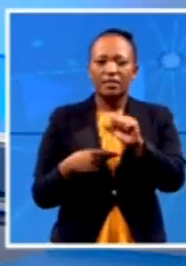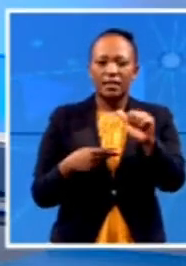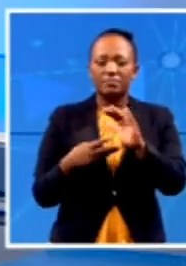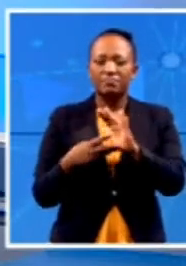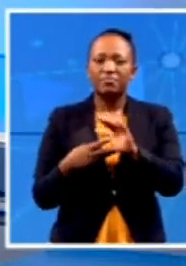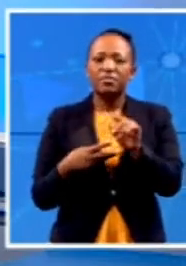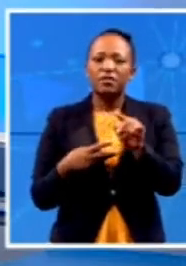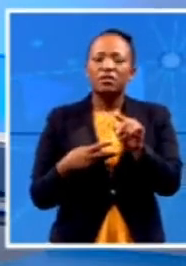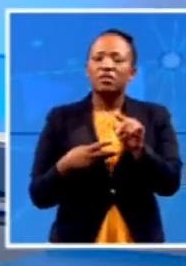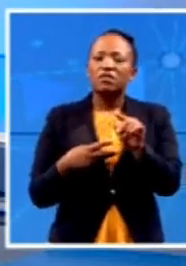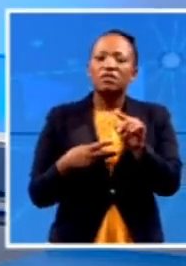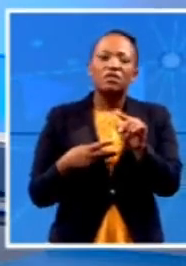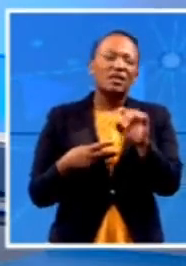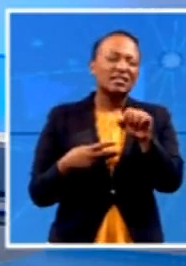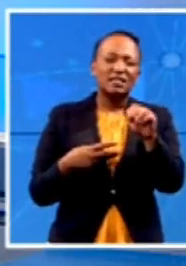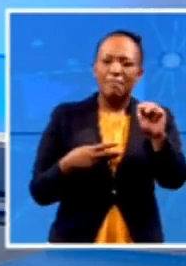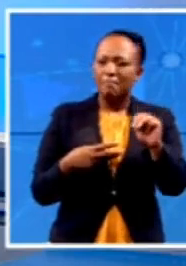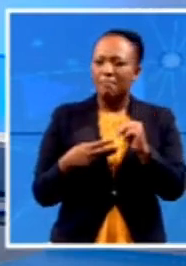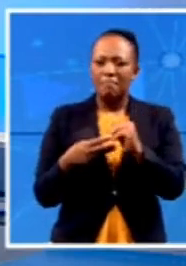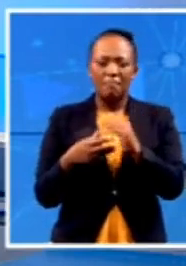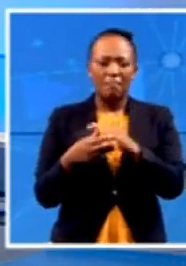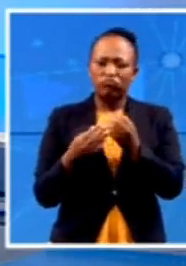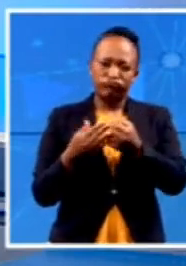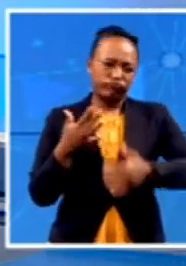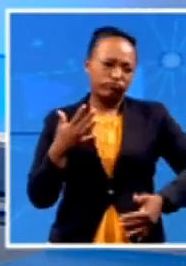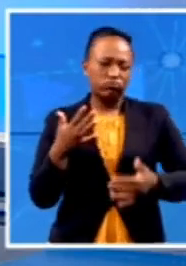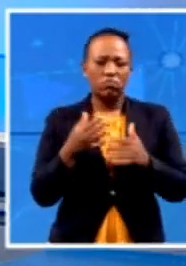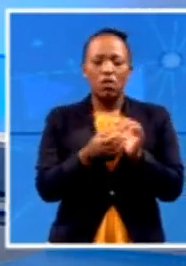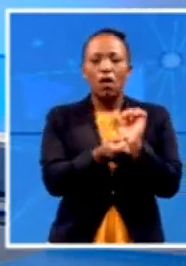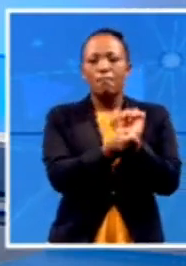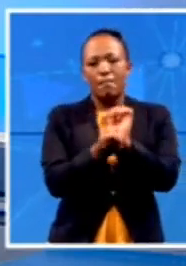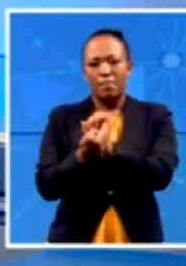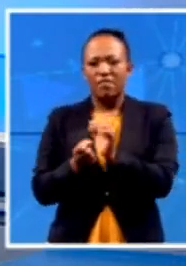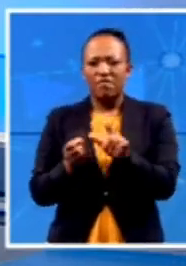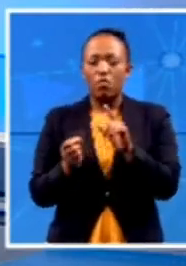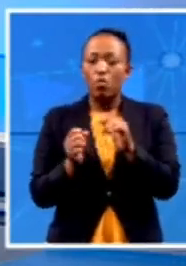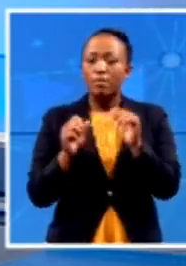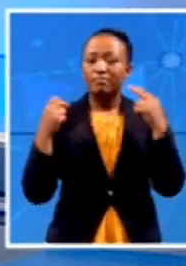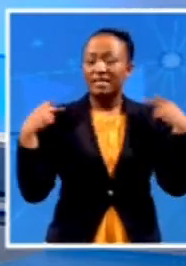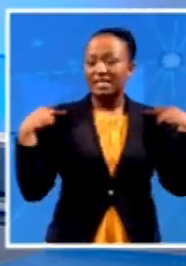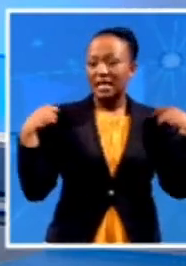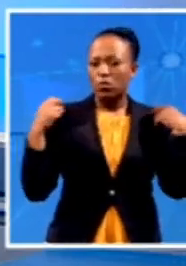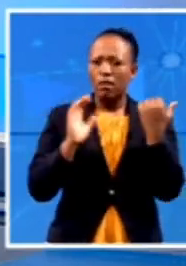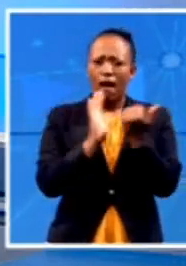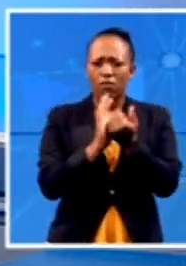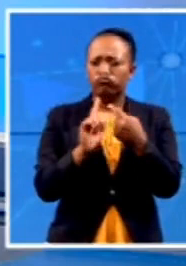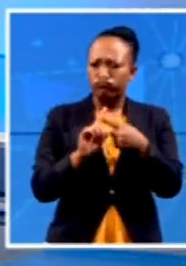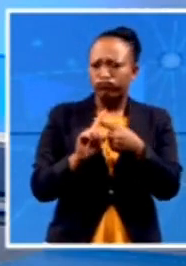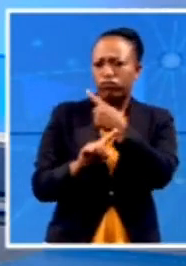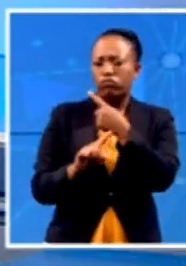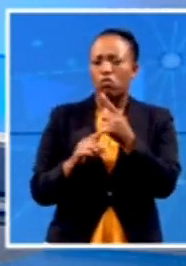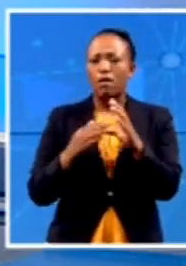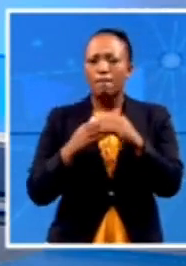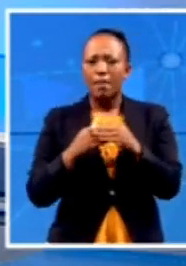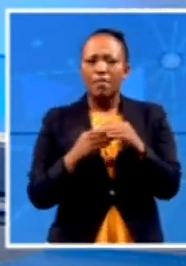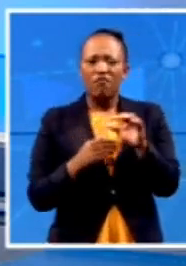Kikine, were arrested for violating the Internal Security Act at the time. They were mainly members of the United Democratic Front. For more